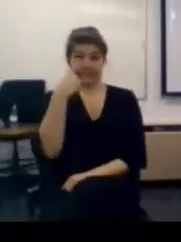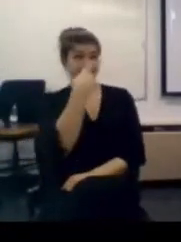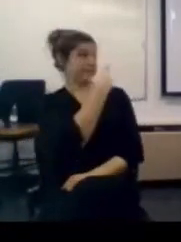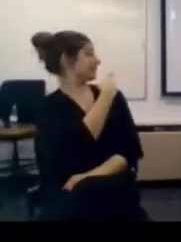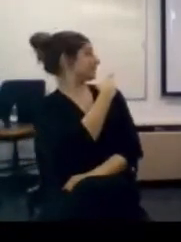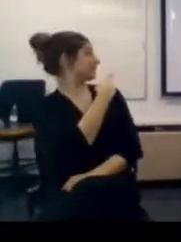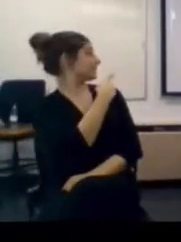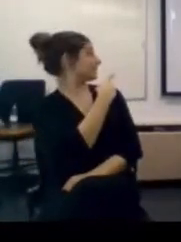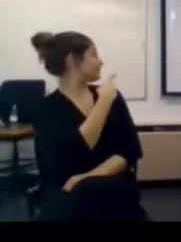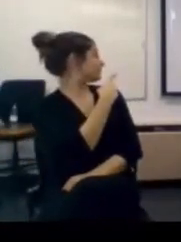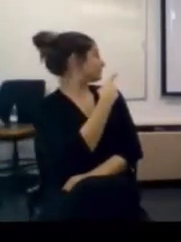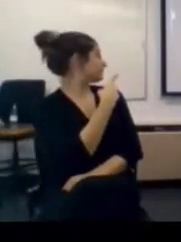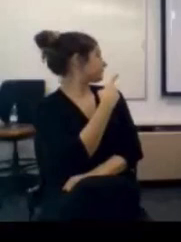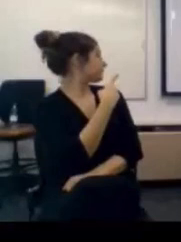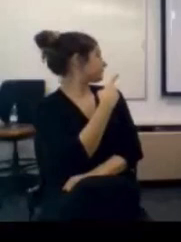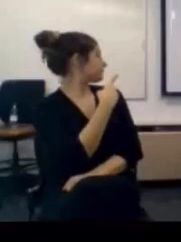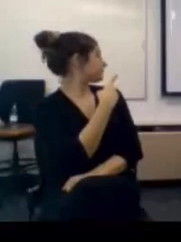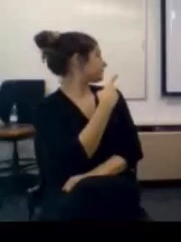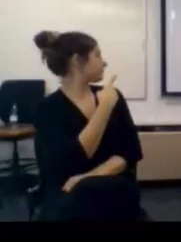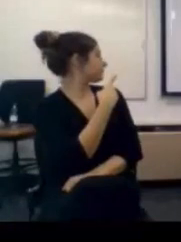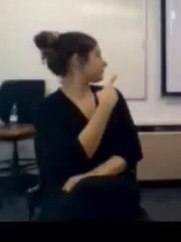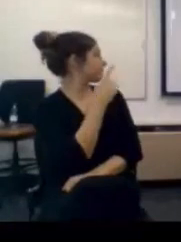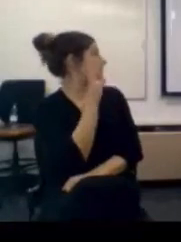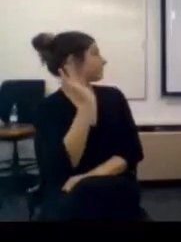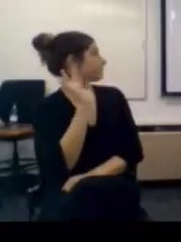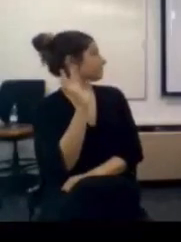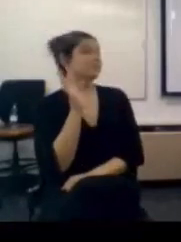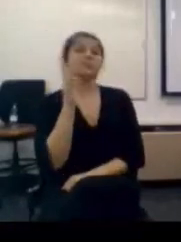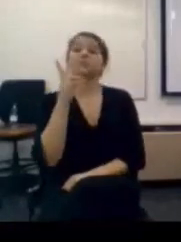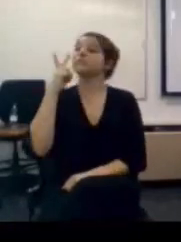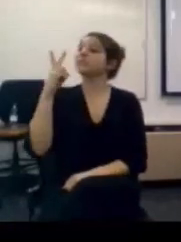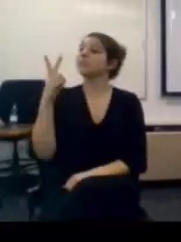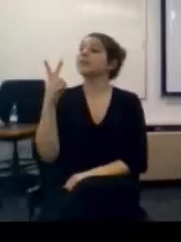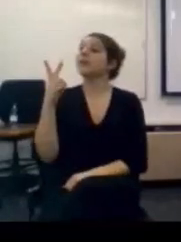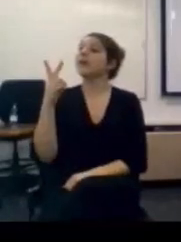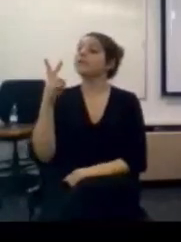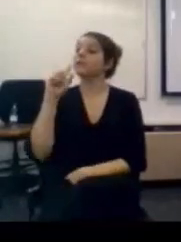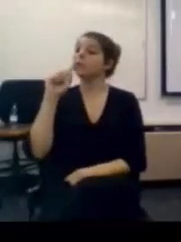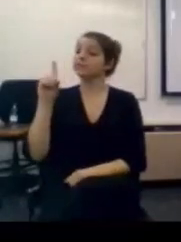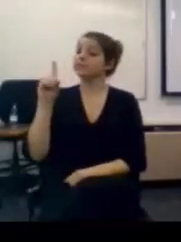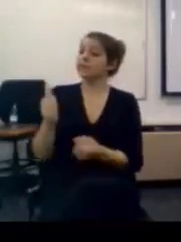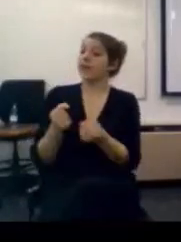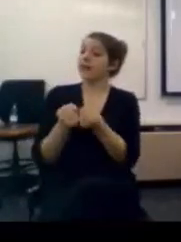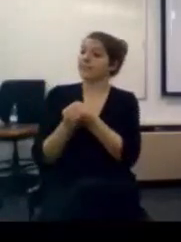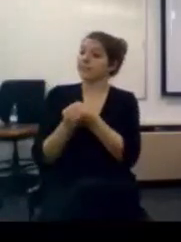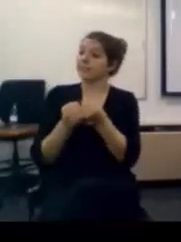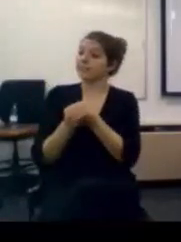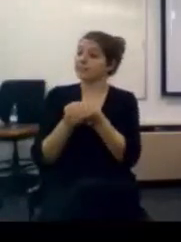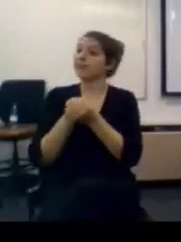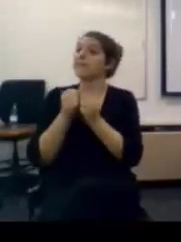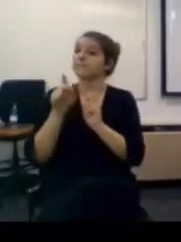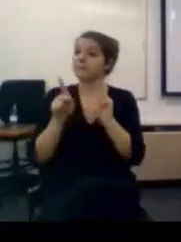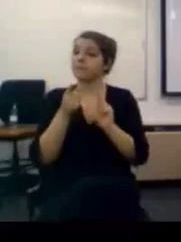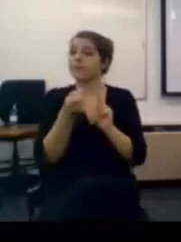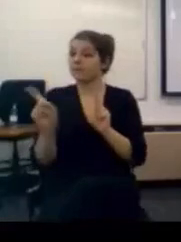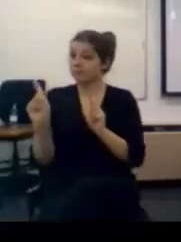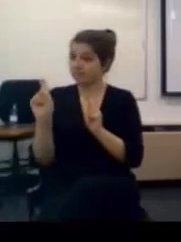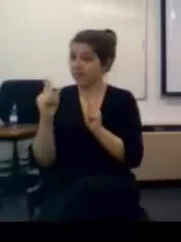disclaimer. As you see in this disclaimer, we understand that when it comes to disability